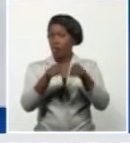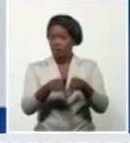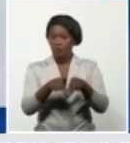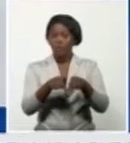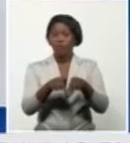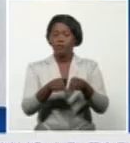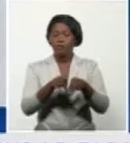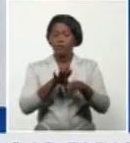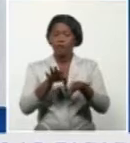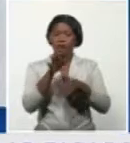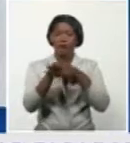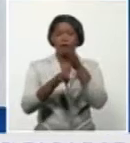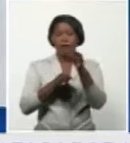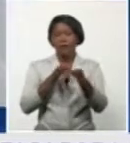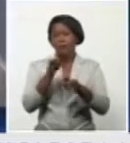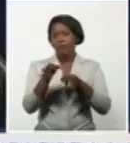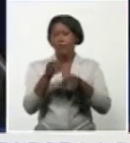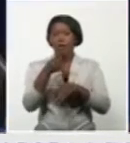pharmaceutical laboratories.